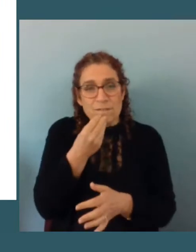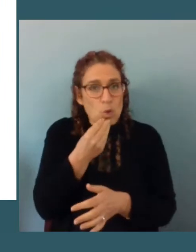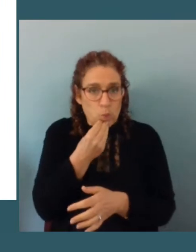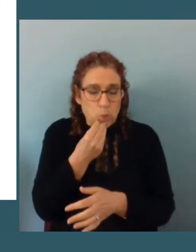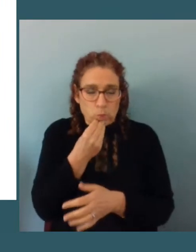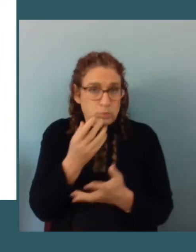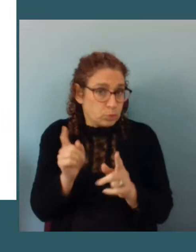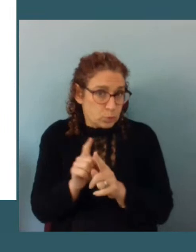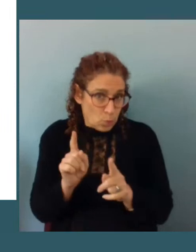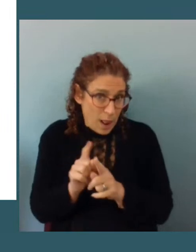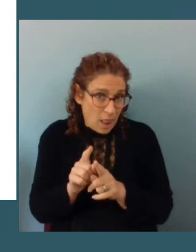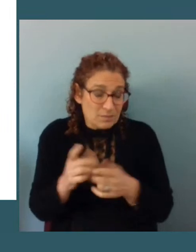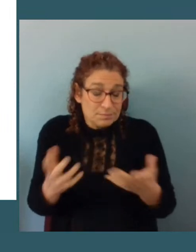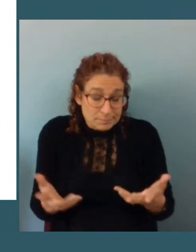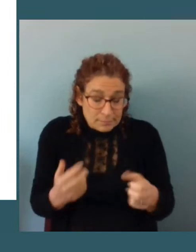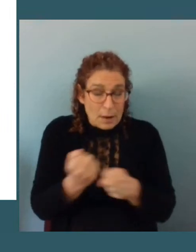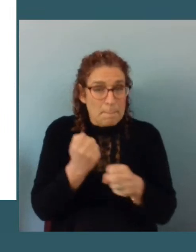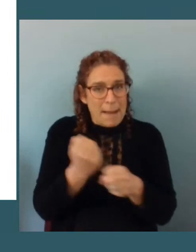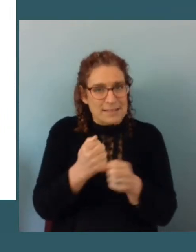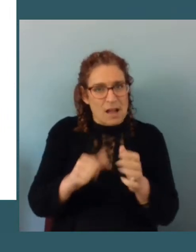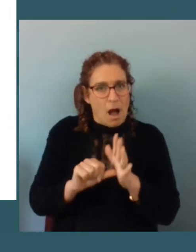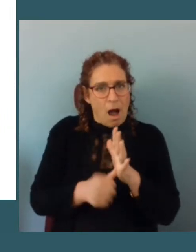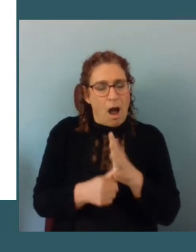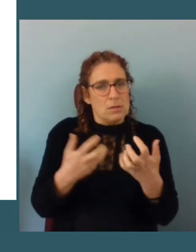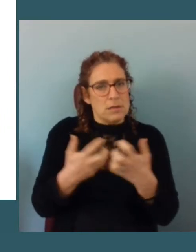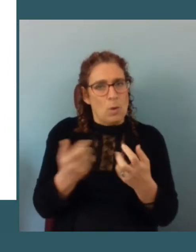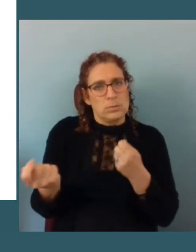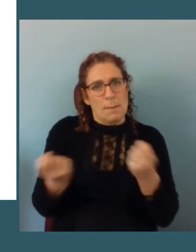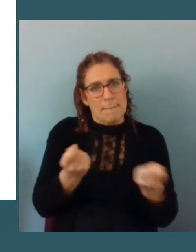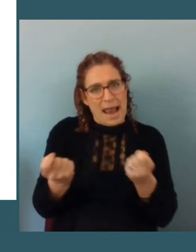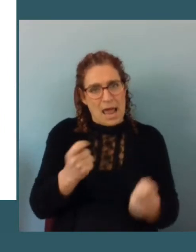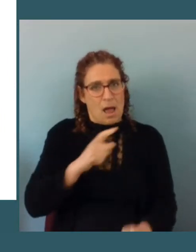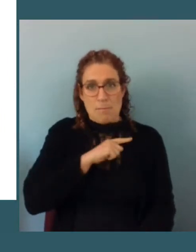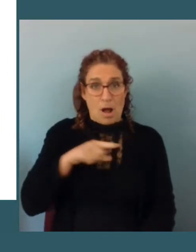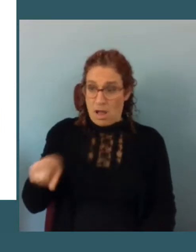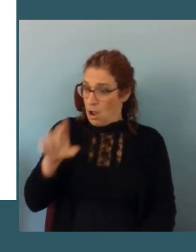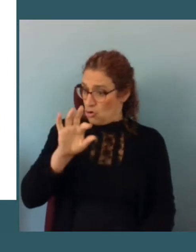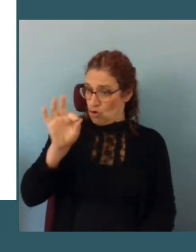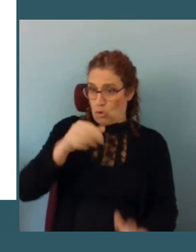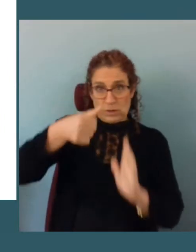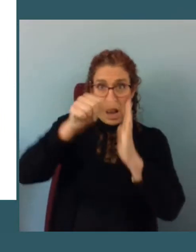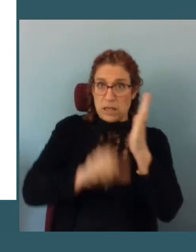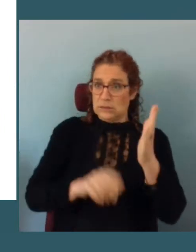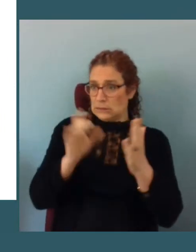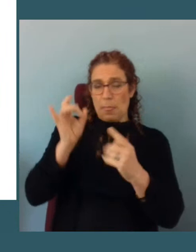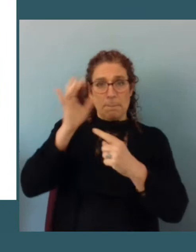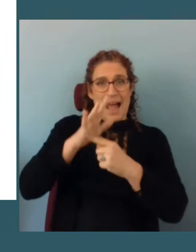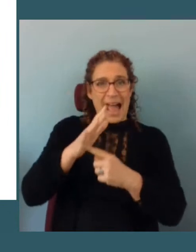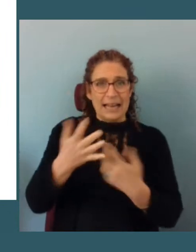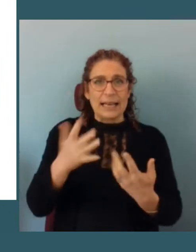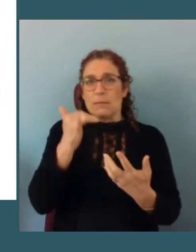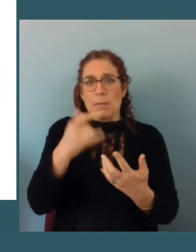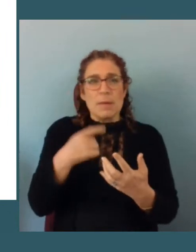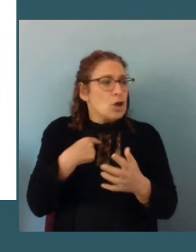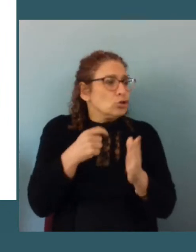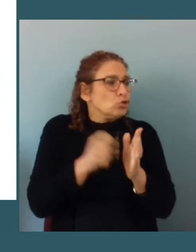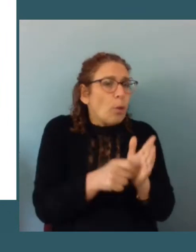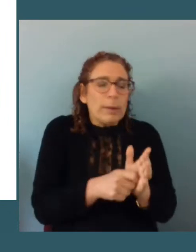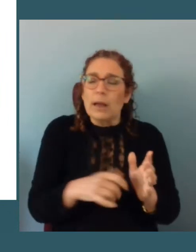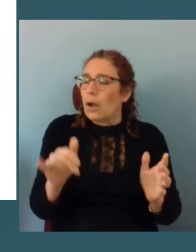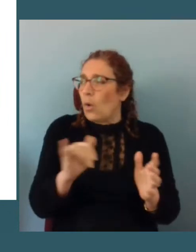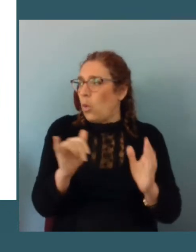be particularly hard to manage when they're not listed as the 14 main allergens. So when we're shopping and label reading, it can be a